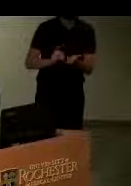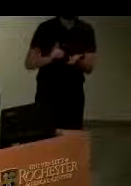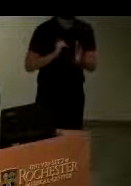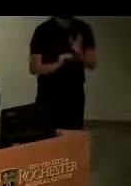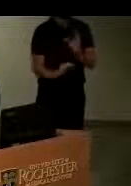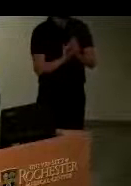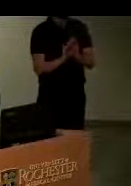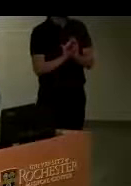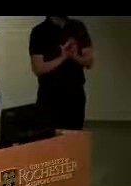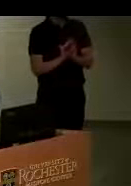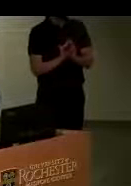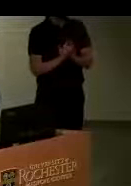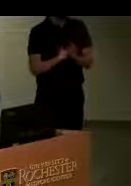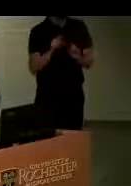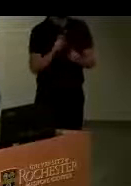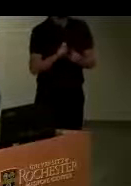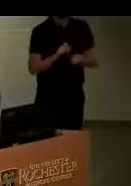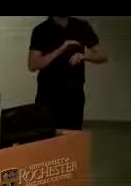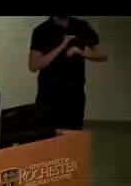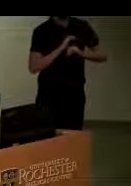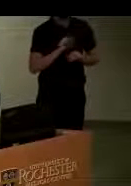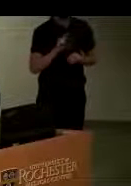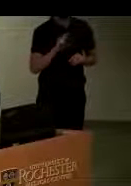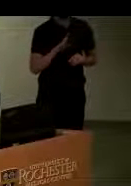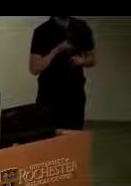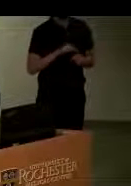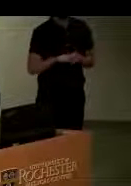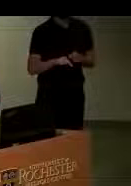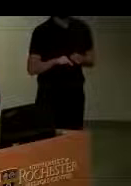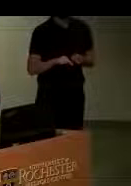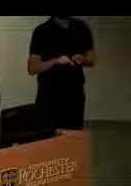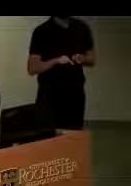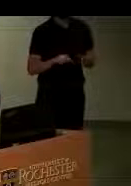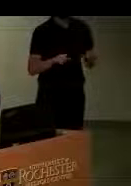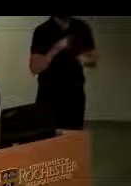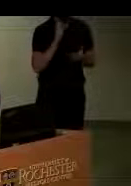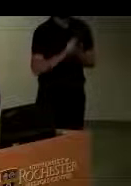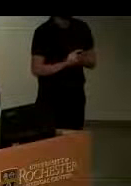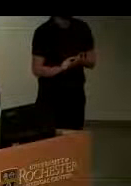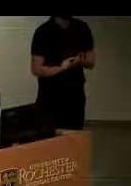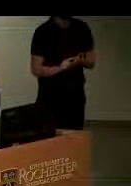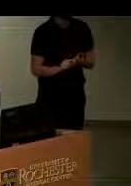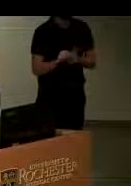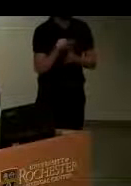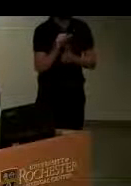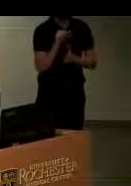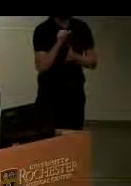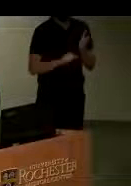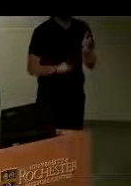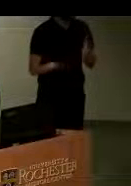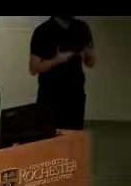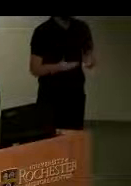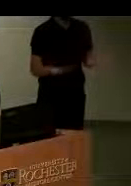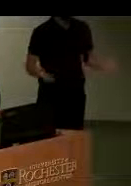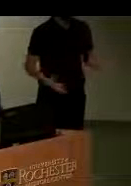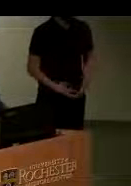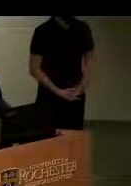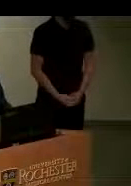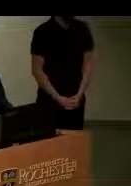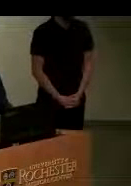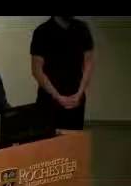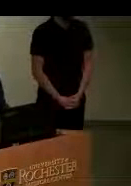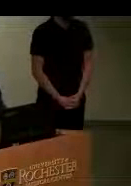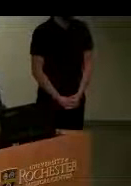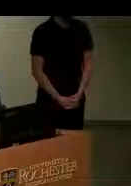in medicine that has to be a medicine subspecialty that they get to do for a week. And in surgery, they get the same thing.